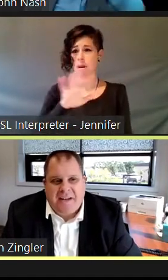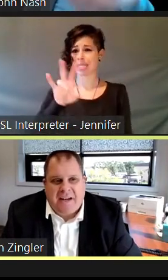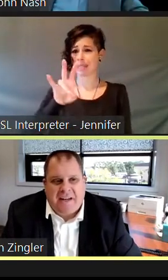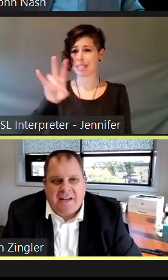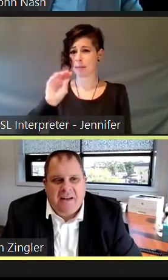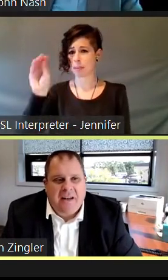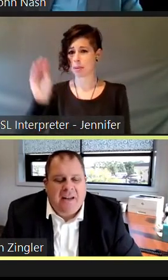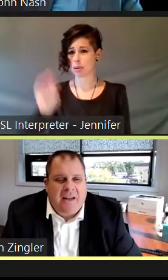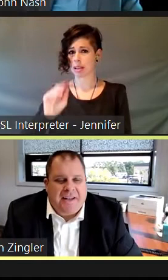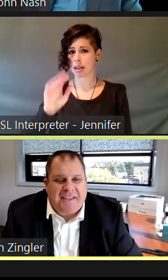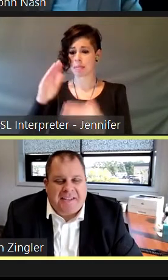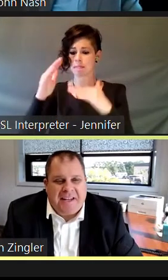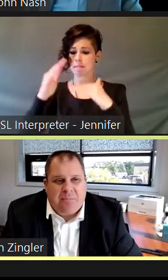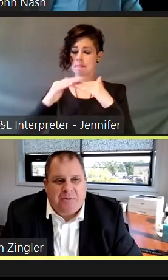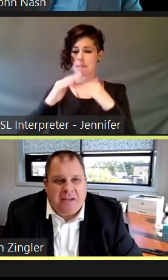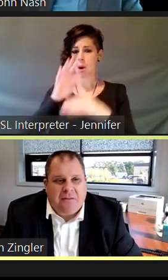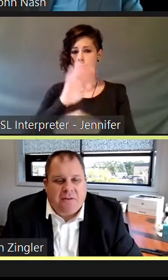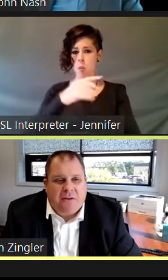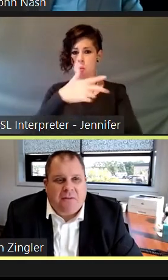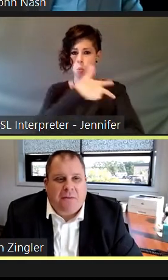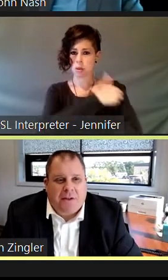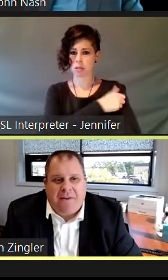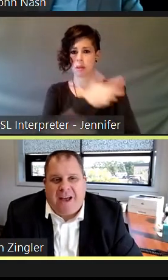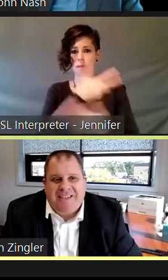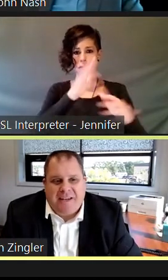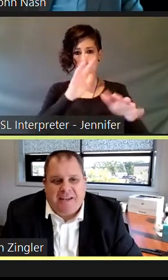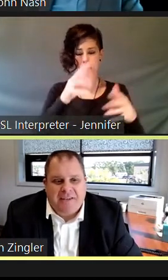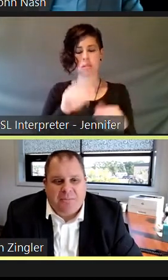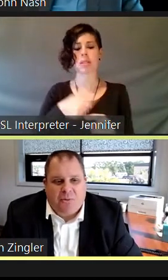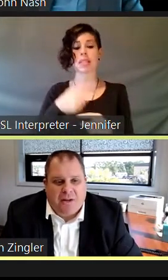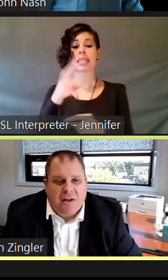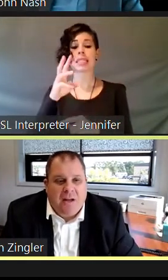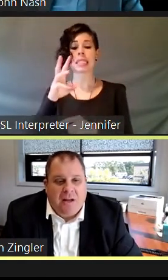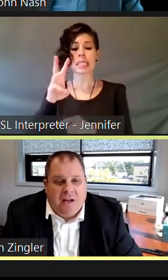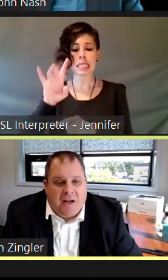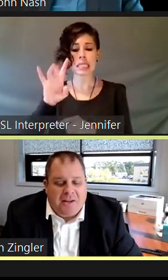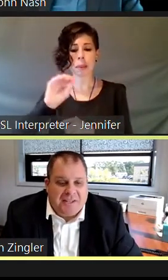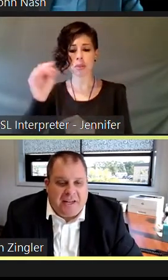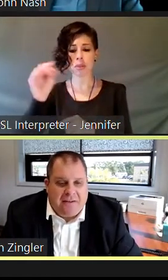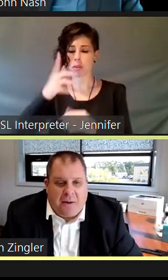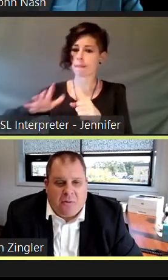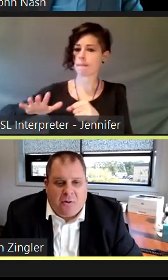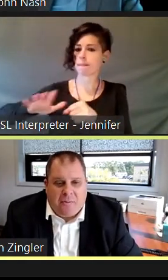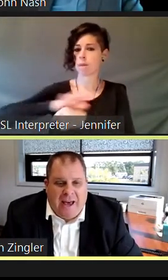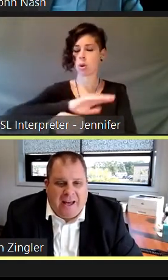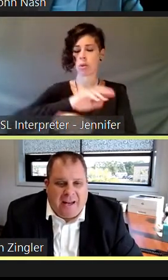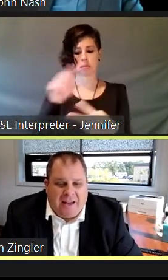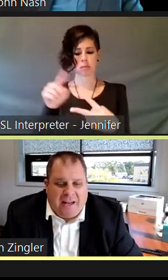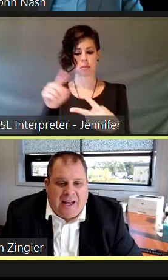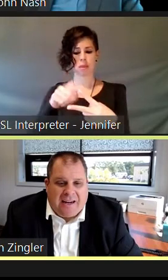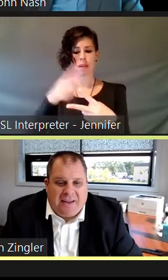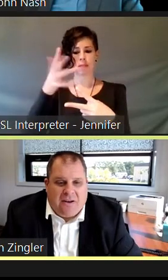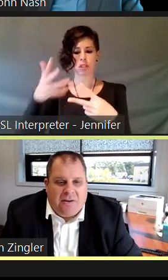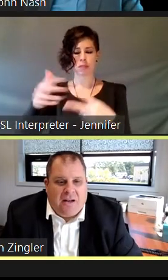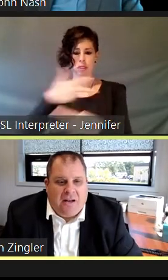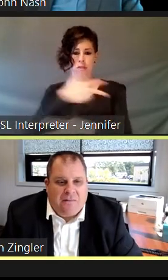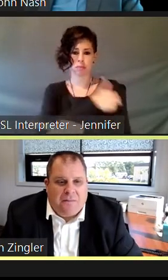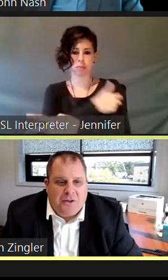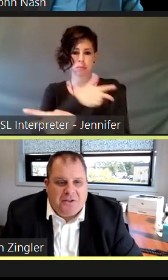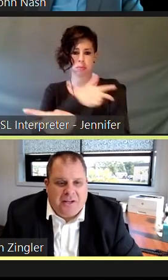state of Connecticut, and 68% for fully vaccinated at this point. You'll see in February, we had a